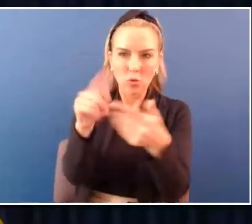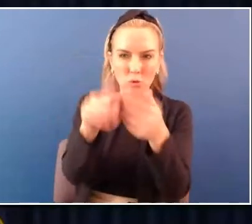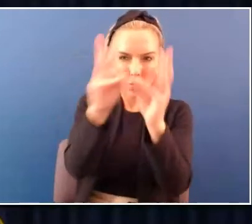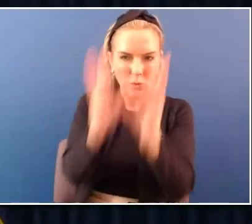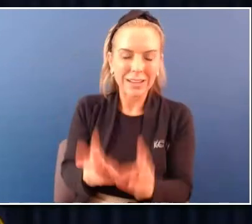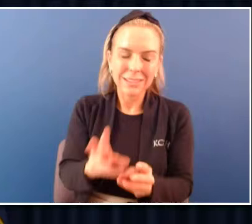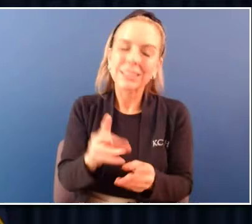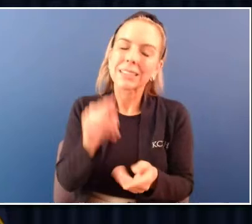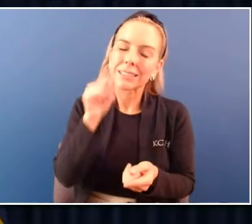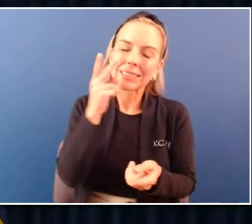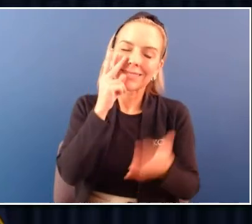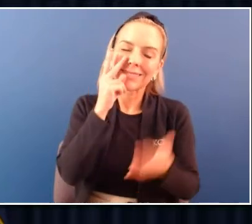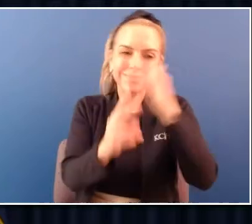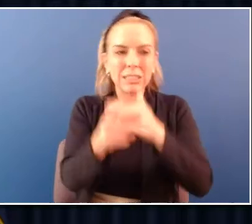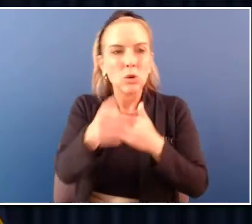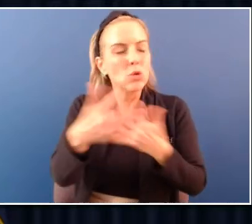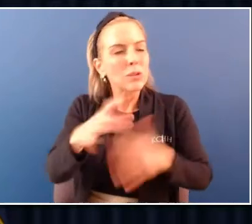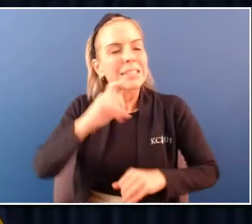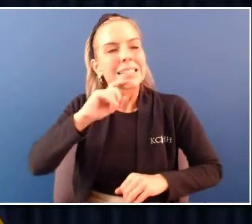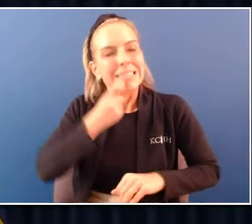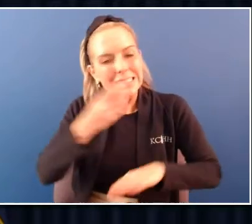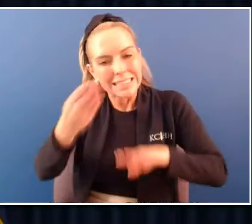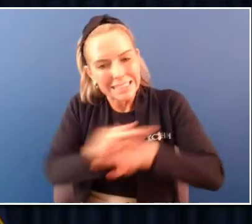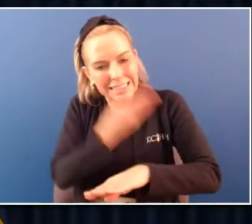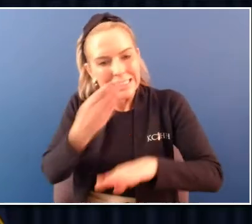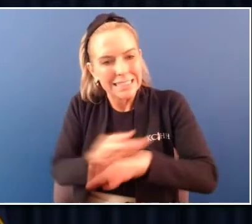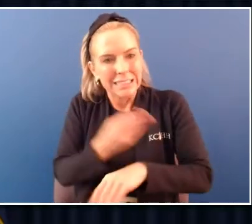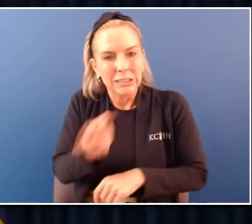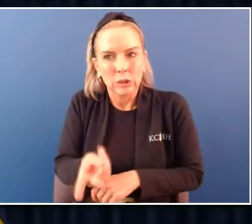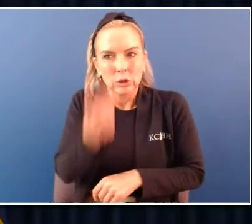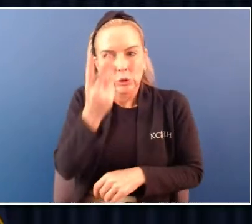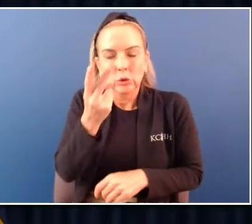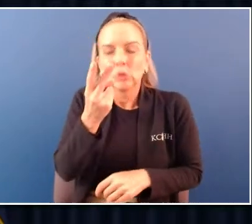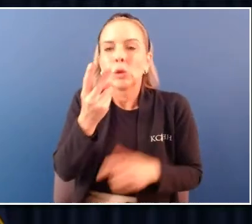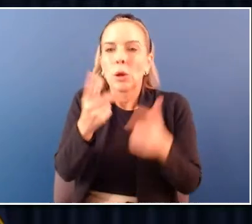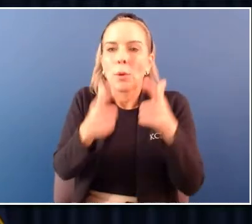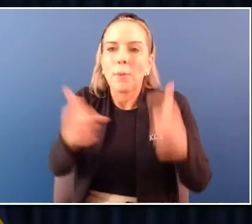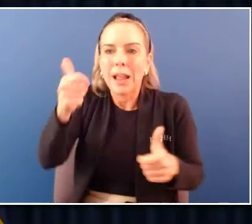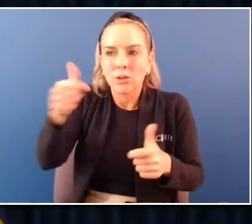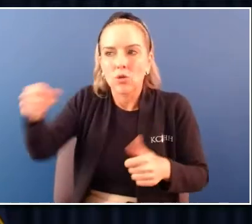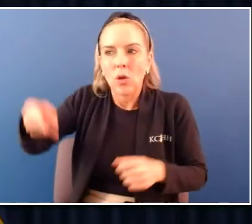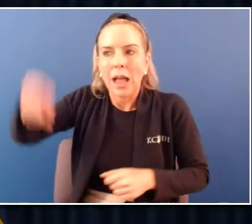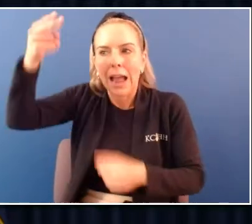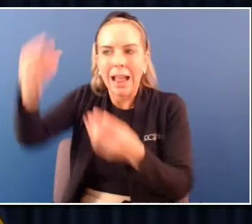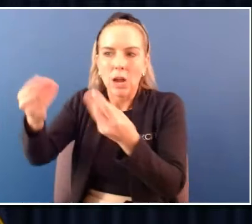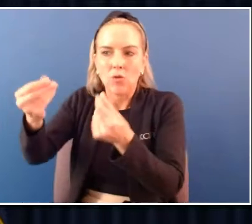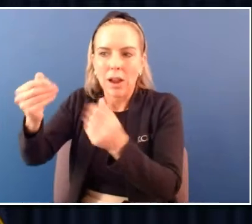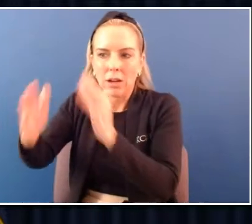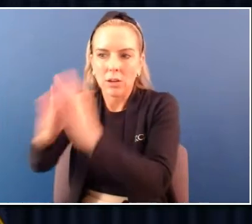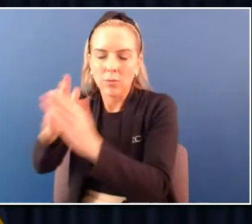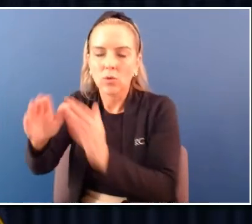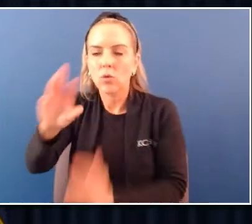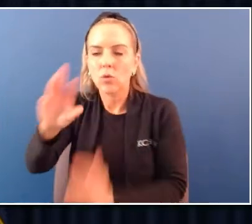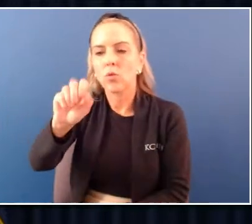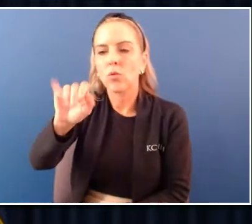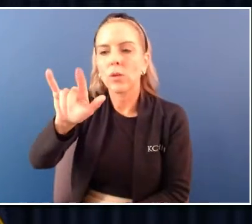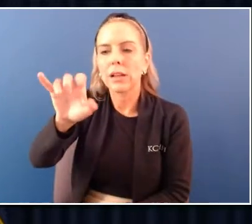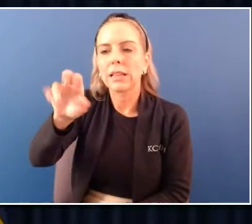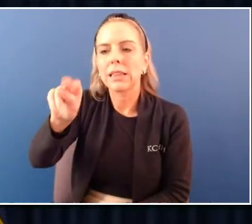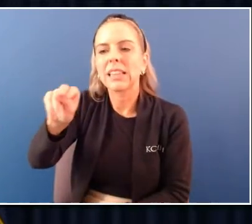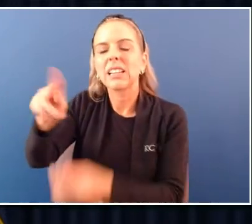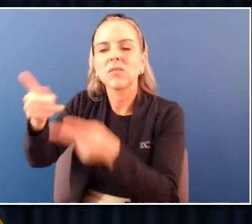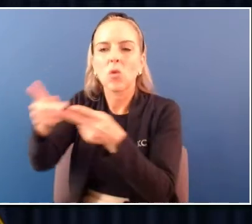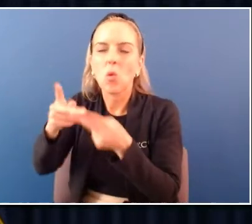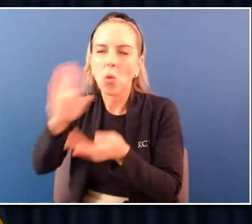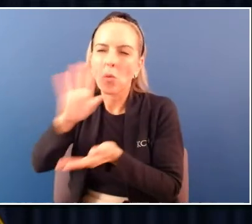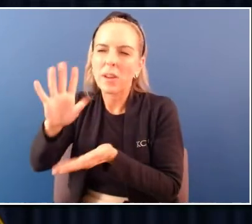and significant construction on at least 2 of these major high ground communities. The Wayland site will likely be completed with